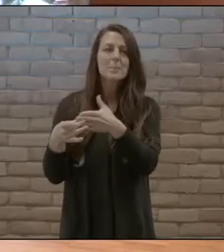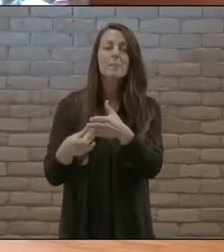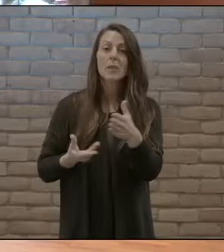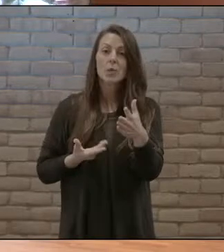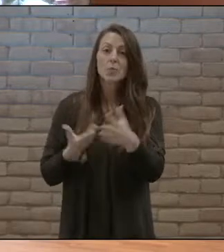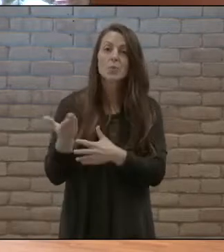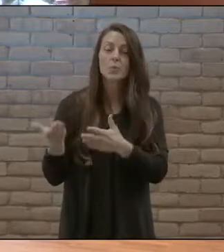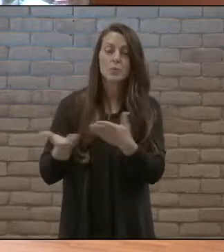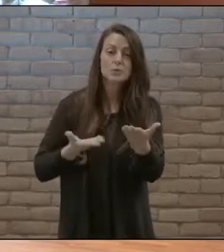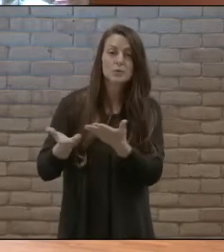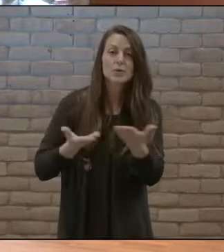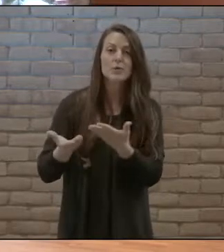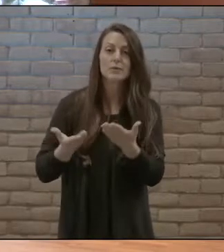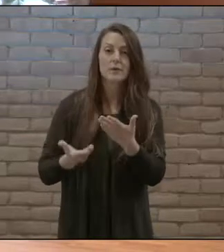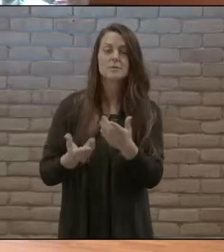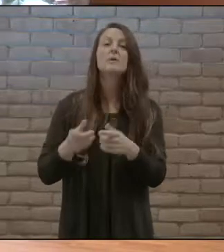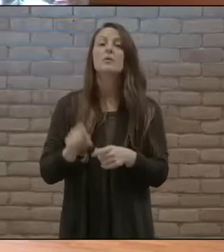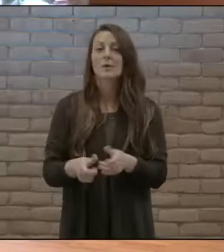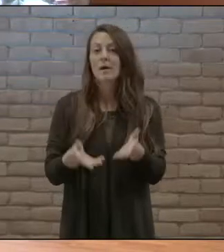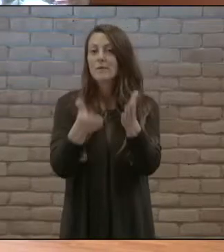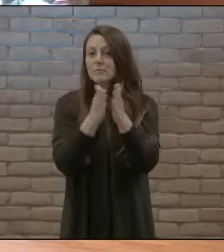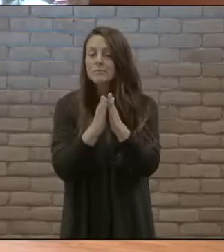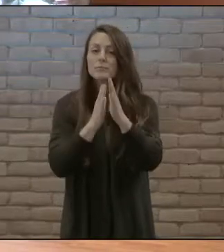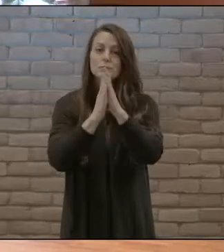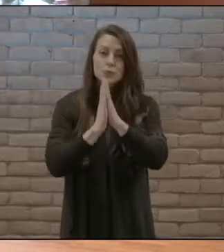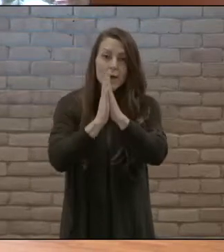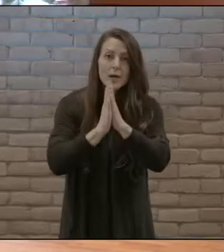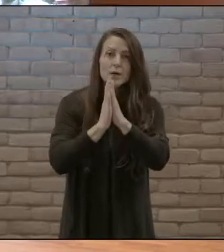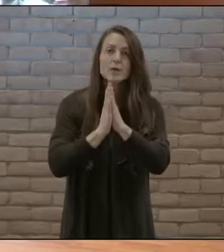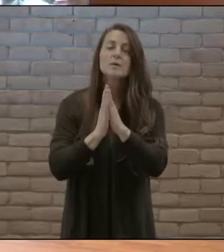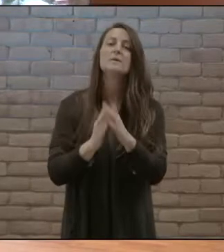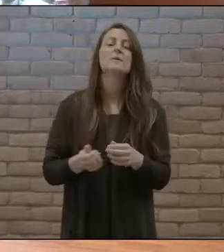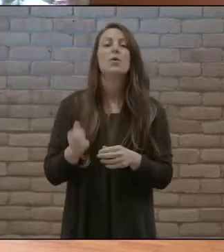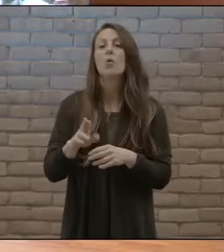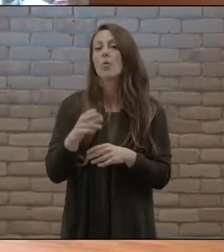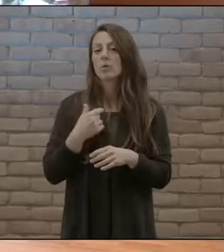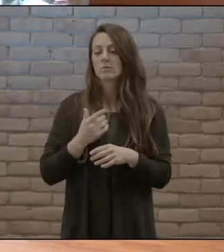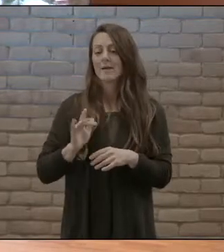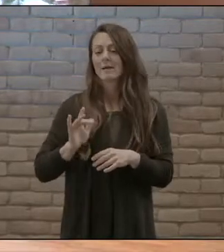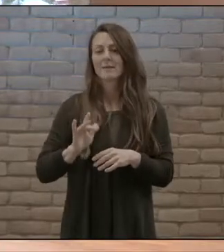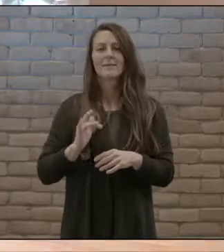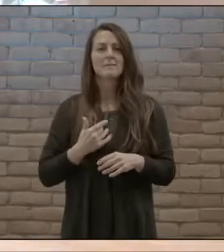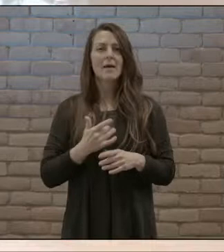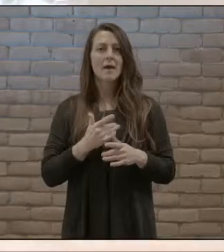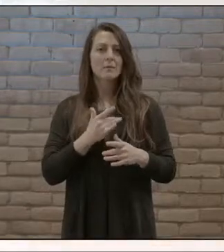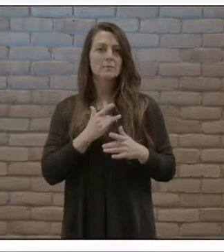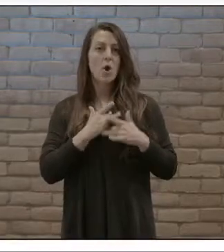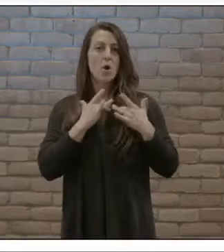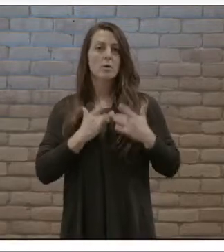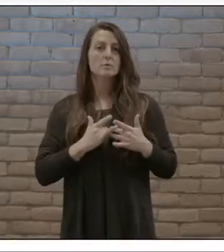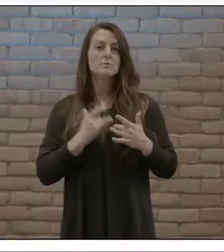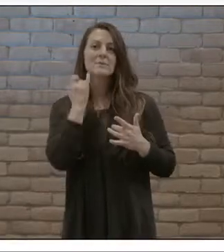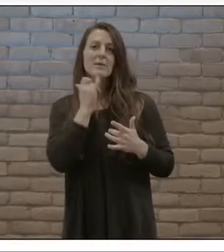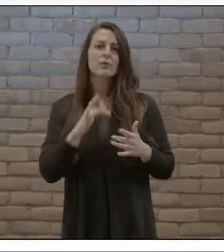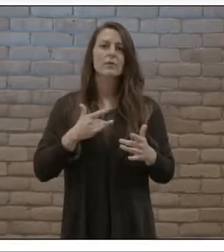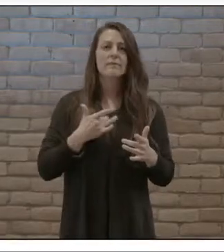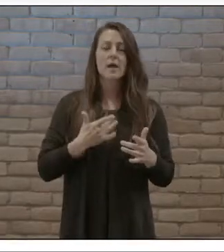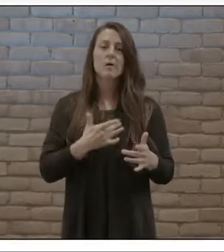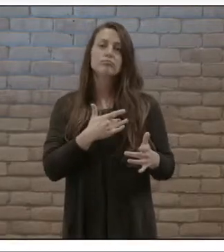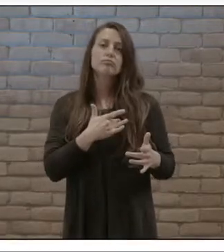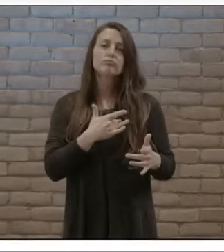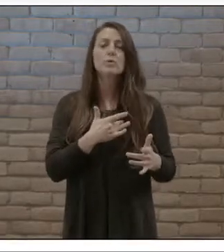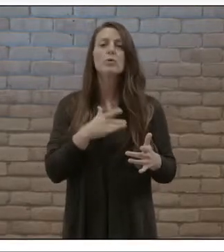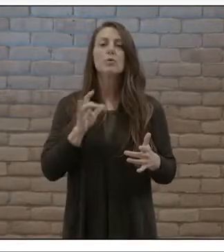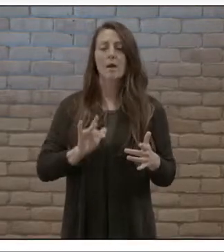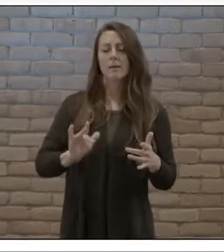service through doing that. You can request prayer at the bottom of the screen or simply click that little heart button if you're so moved in that